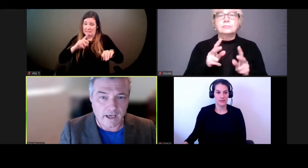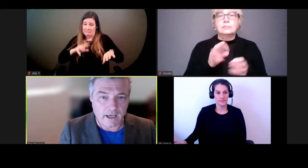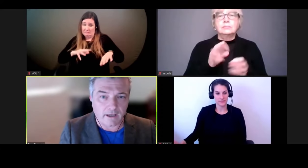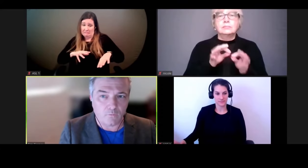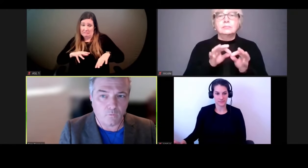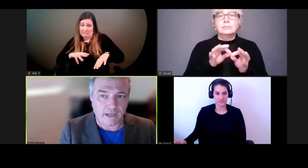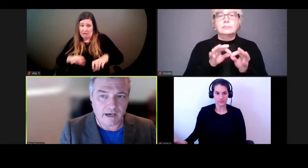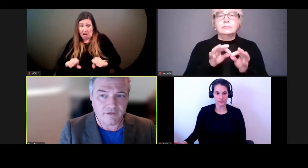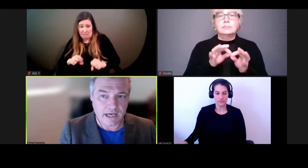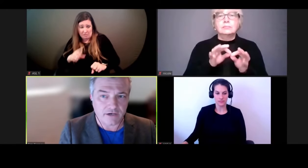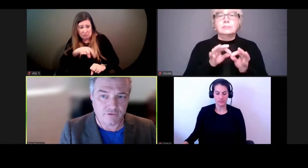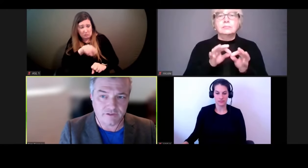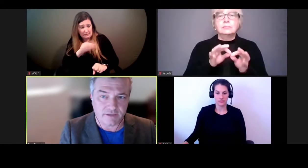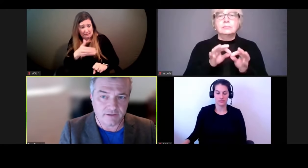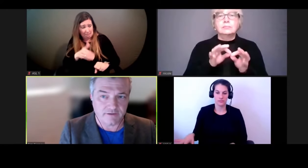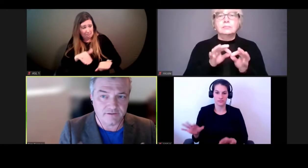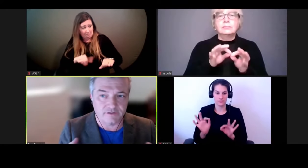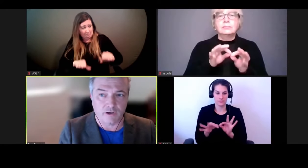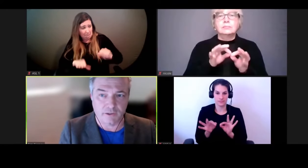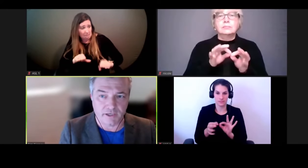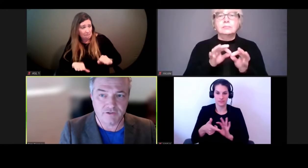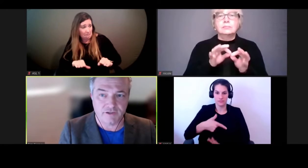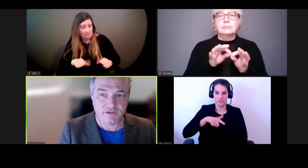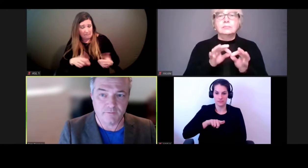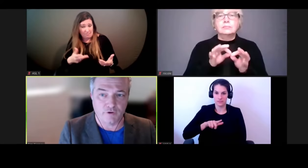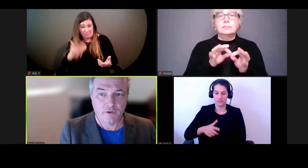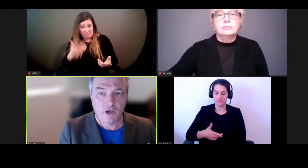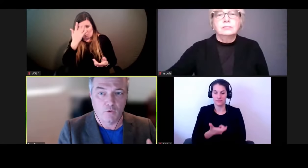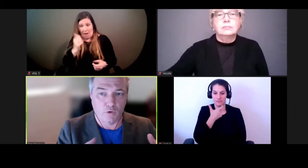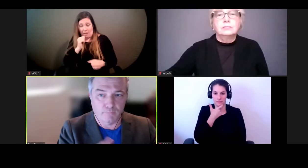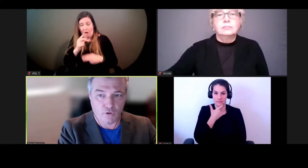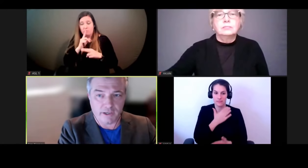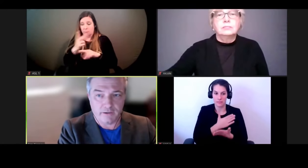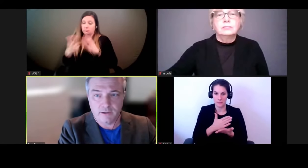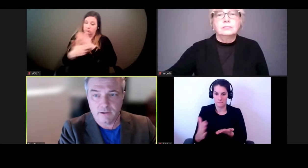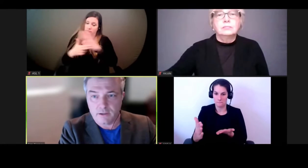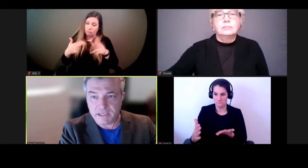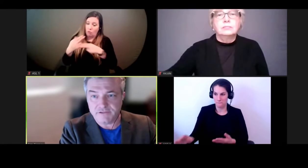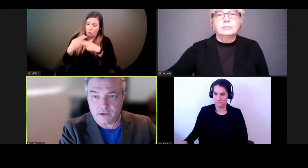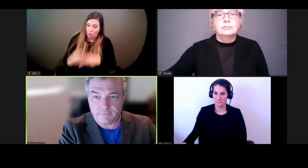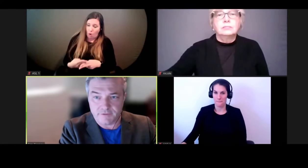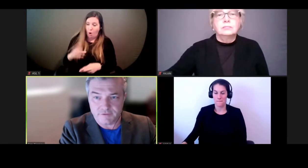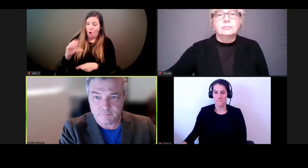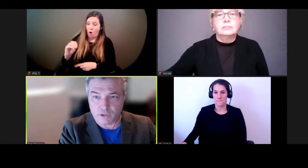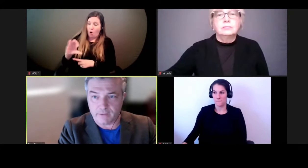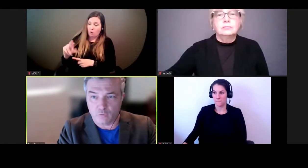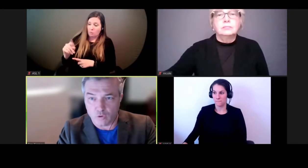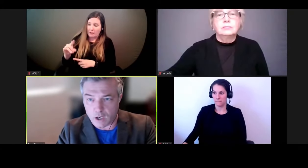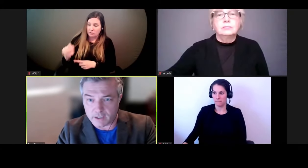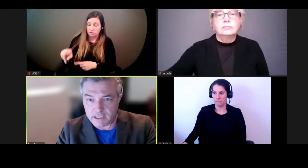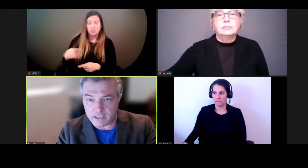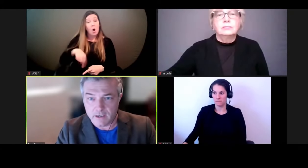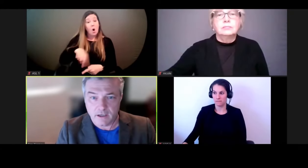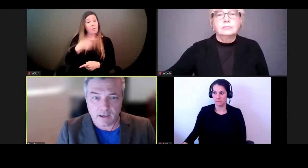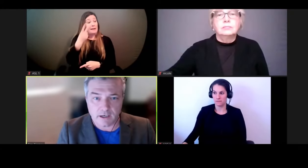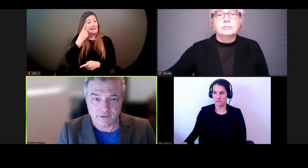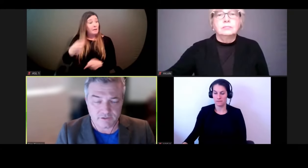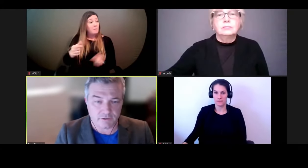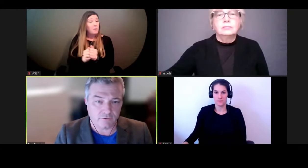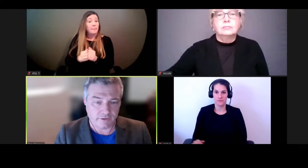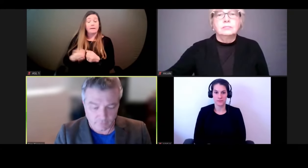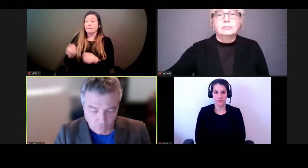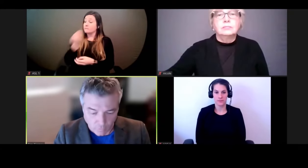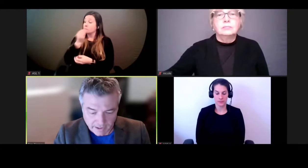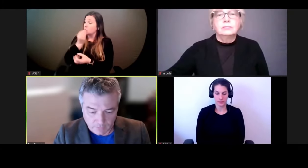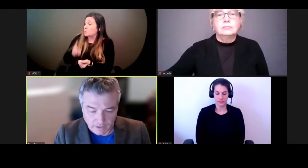why we haven't actually said that this is an occupation. I see them with wood burning pizza ovens, playing road hockey. It doesn't